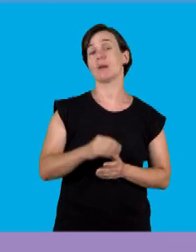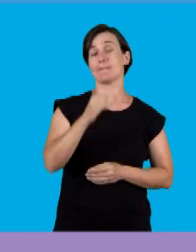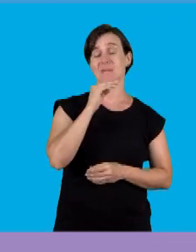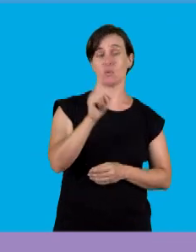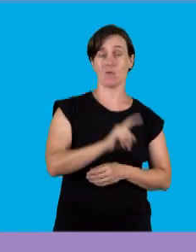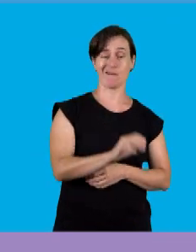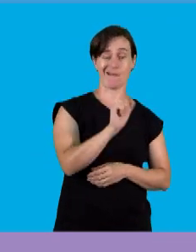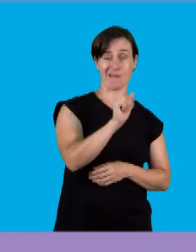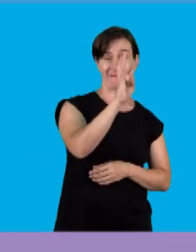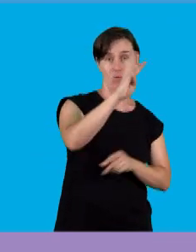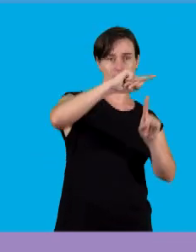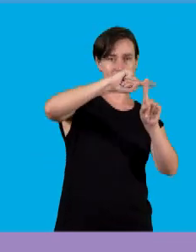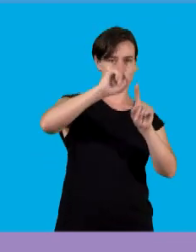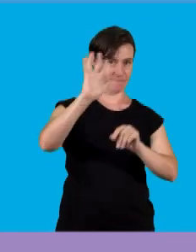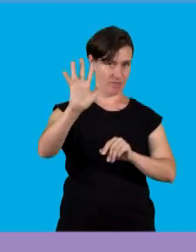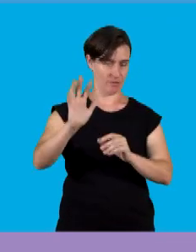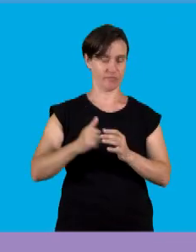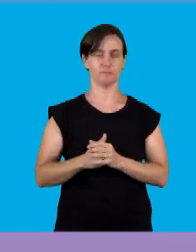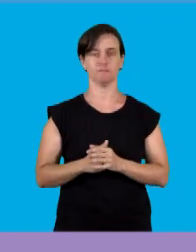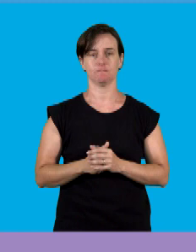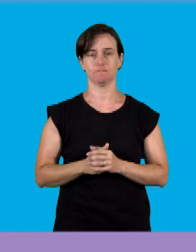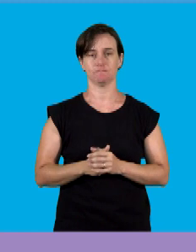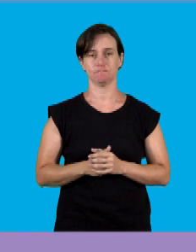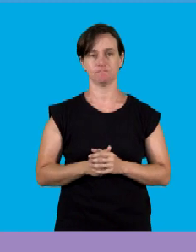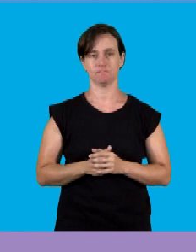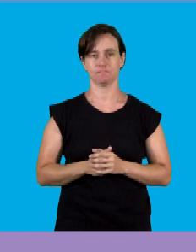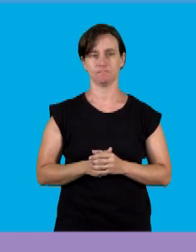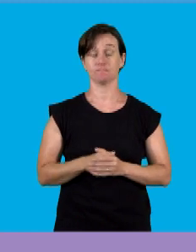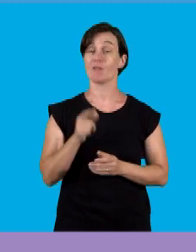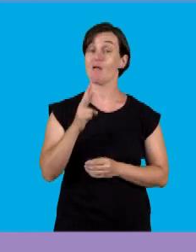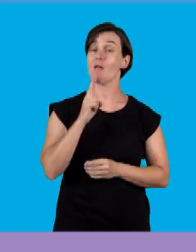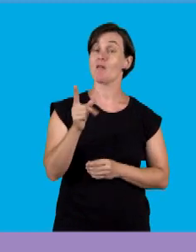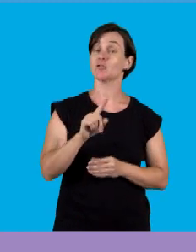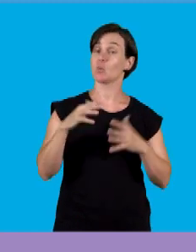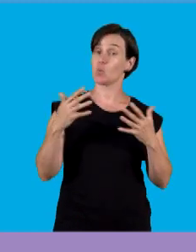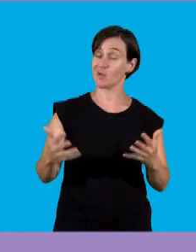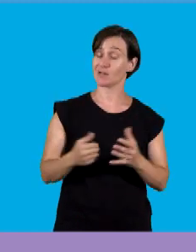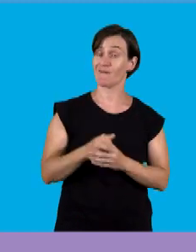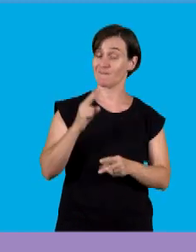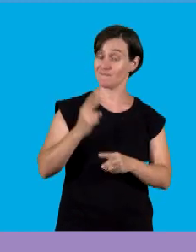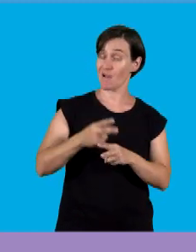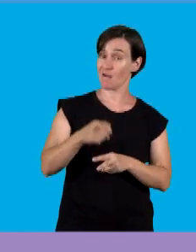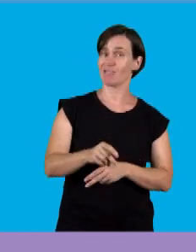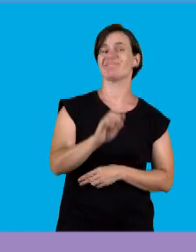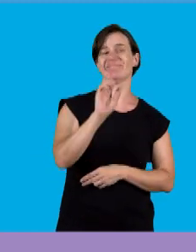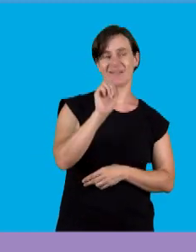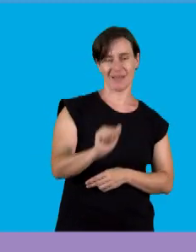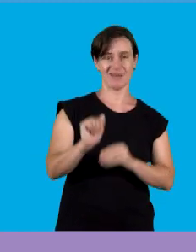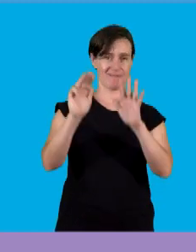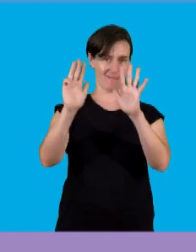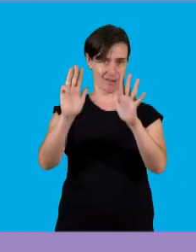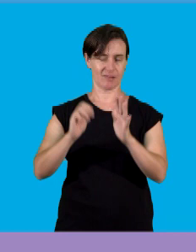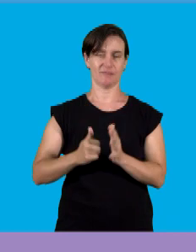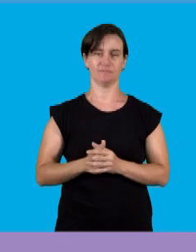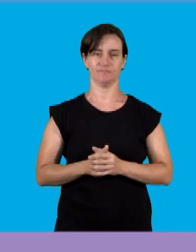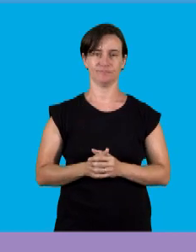there a 4 plus a 5. So this is going to give us a final answer of, yes,